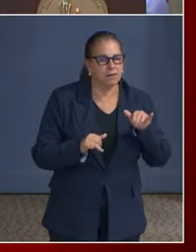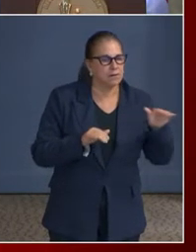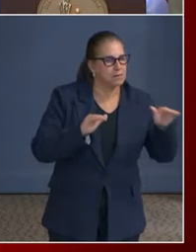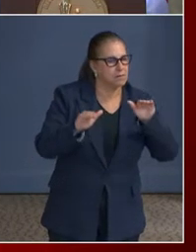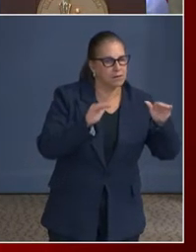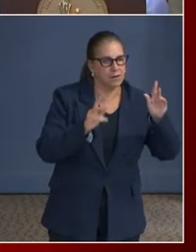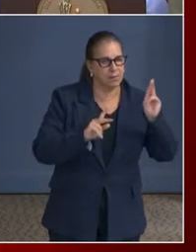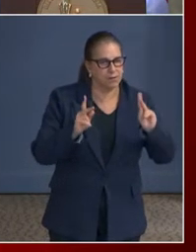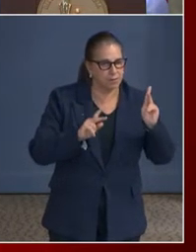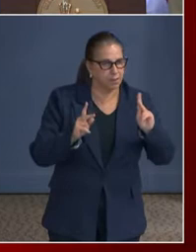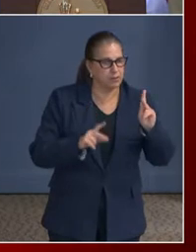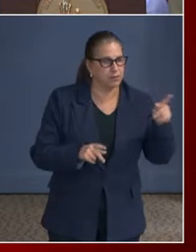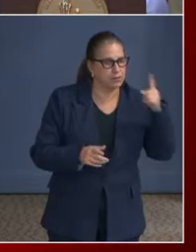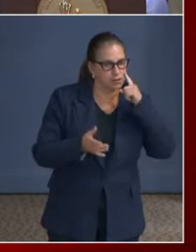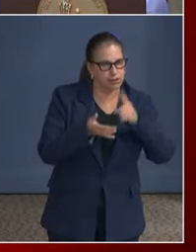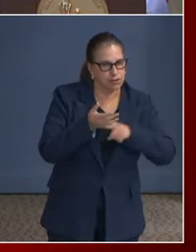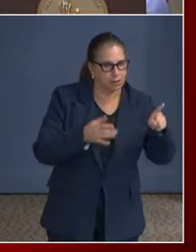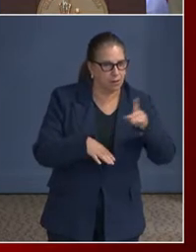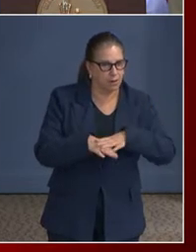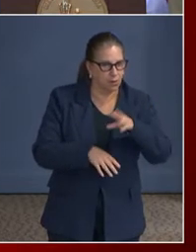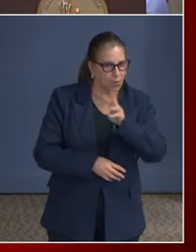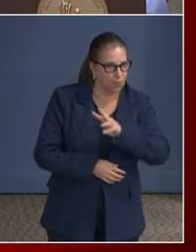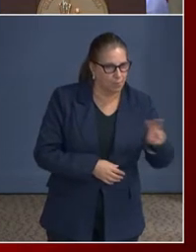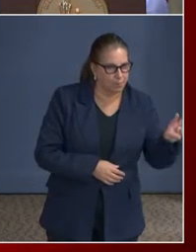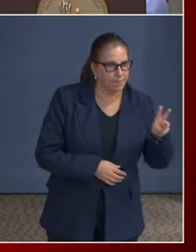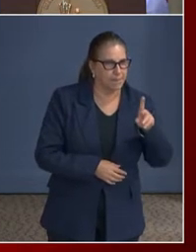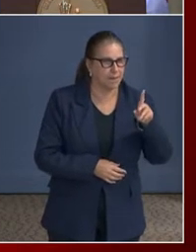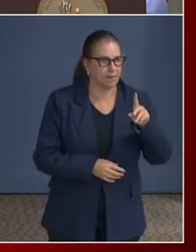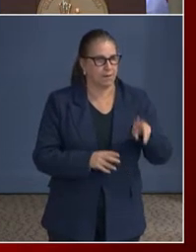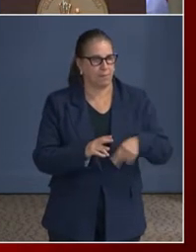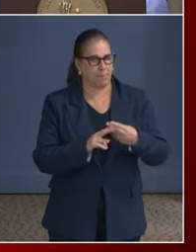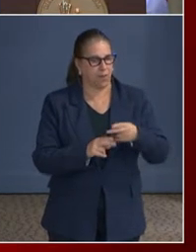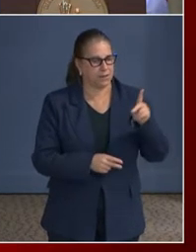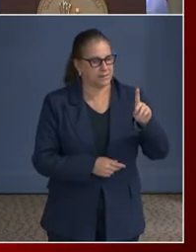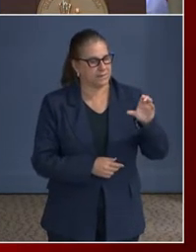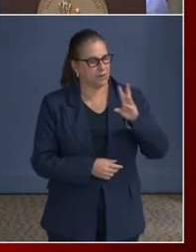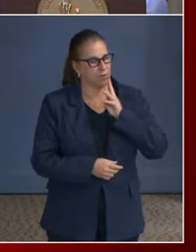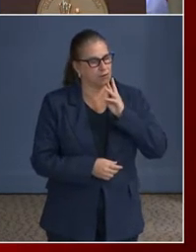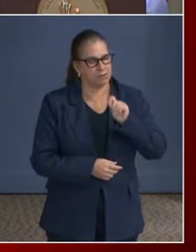wastewater.com to learn more about the